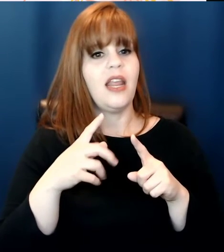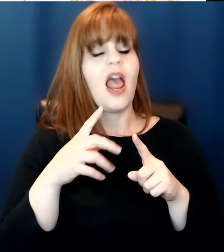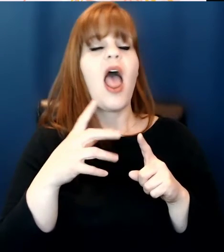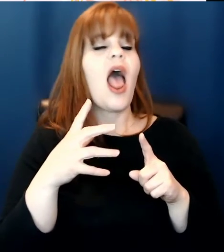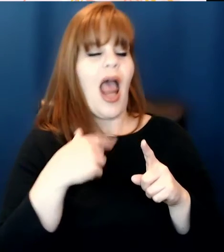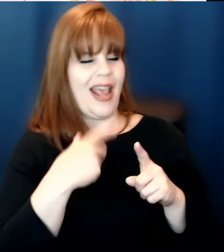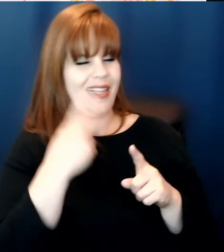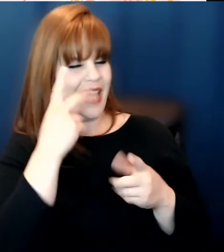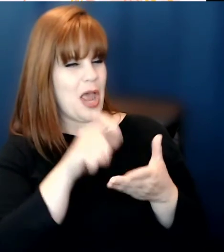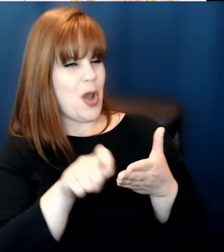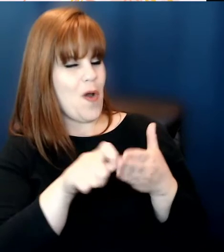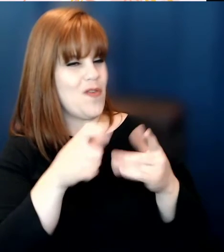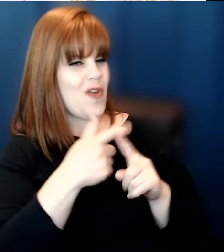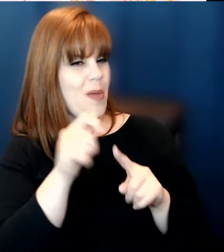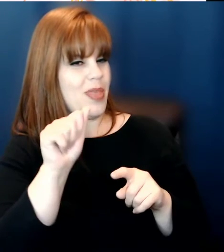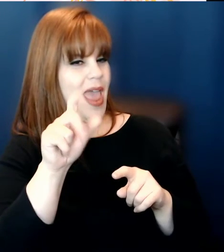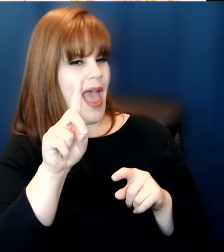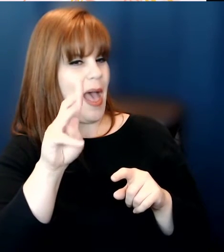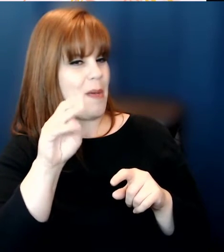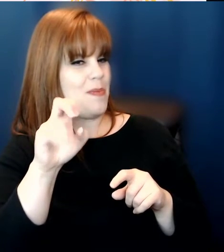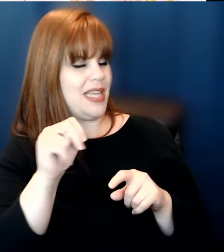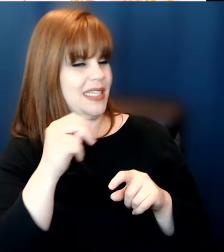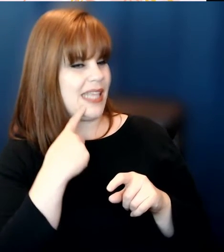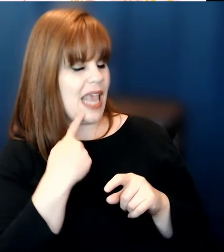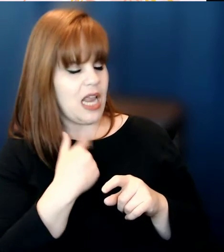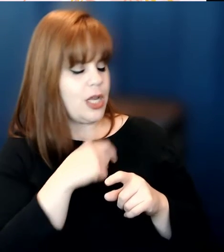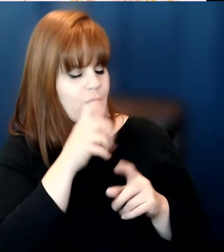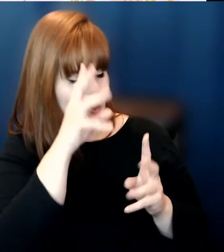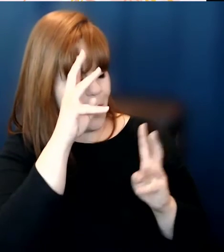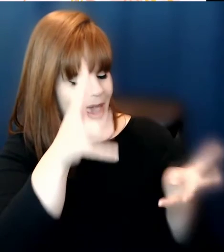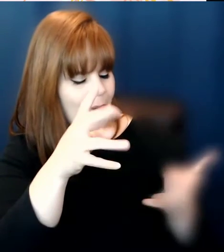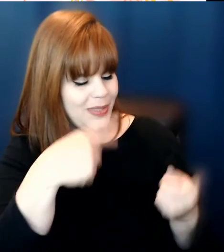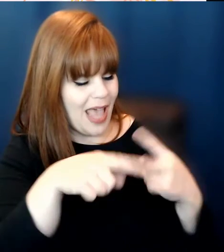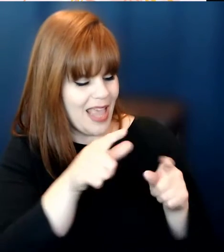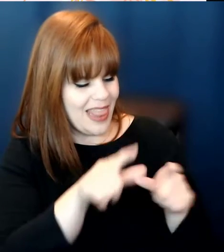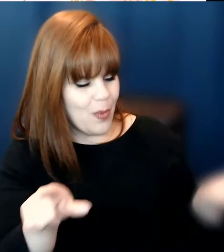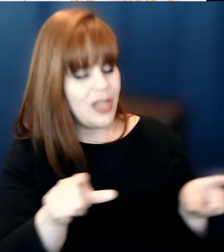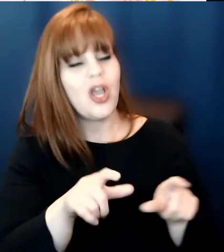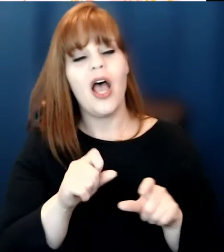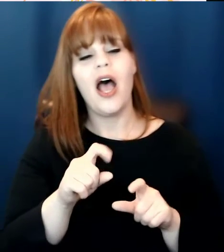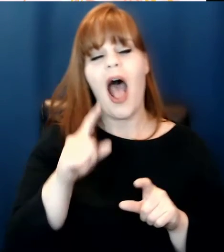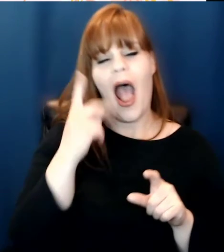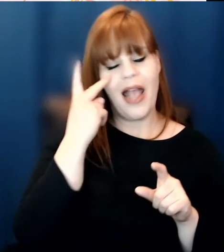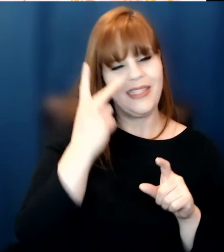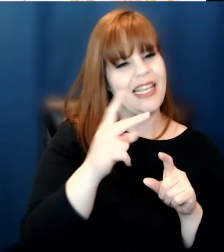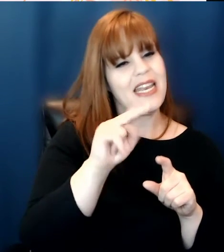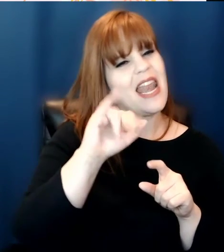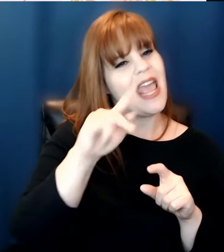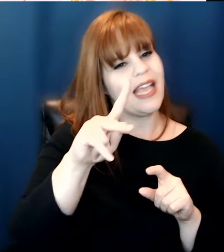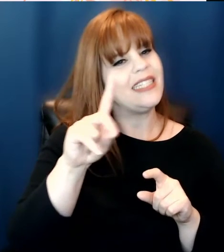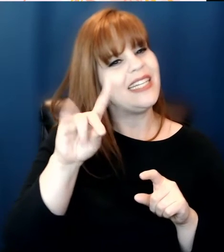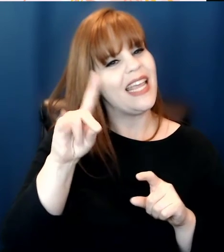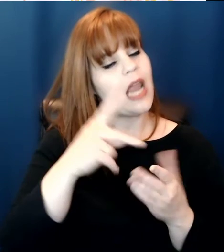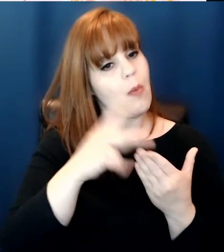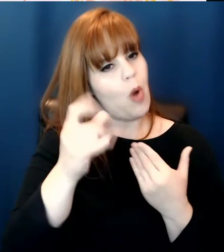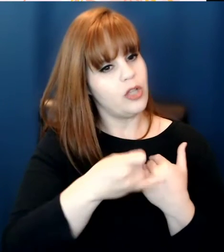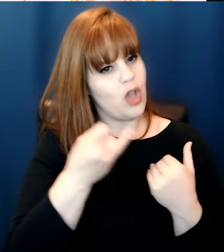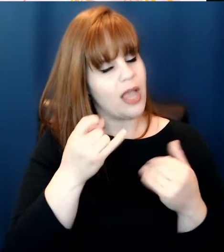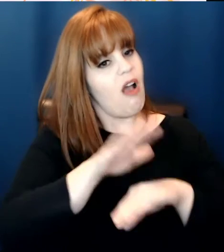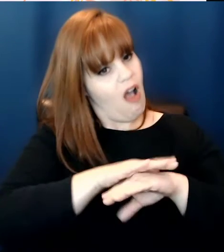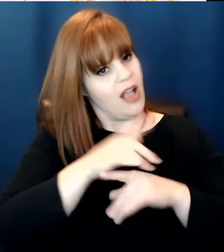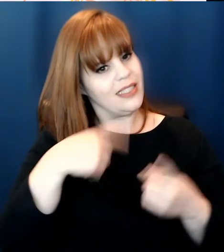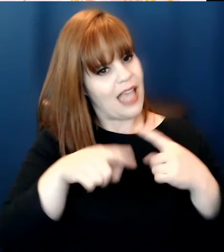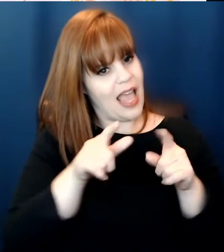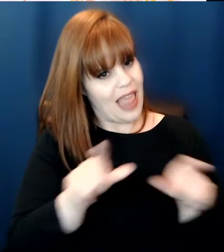make up sign languages. But luckily, Nick just did a project on sign languages, so hopefully he remembers a few. You want to give